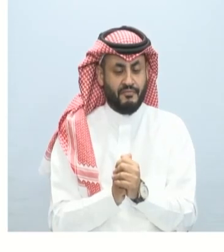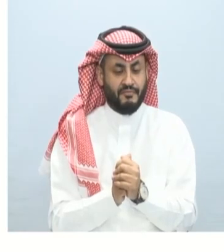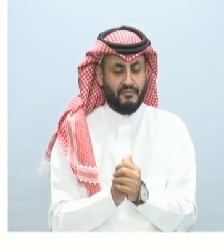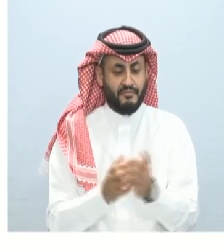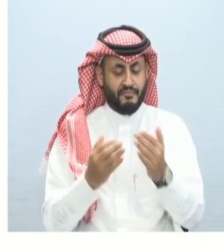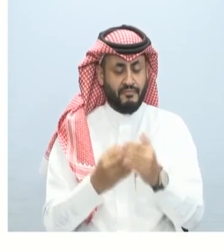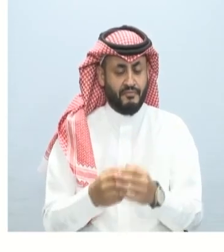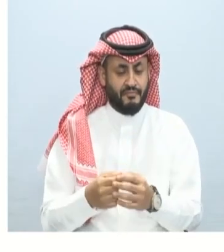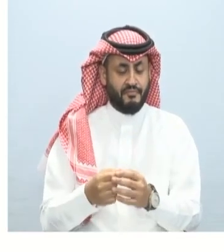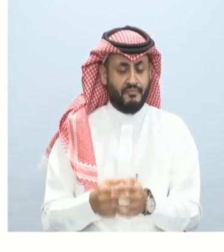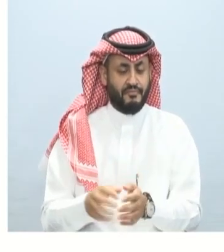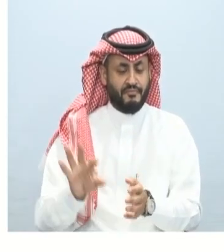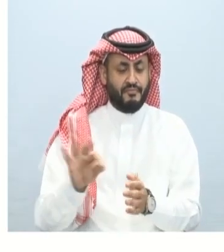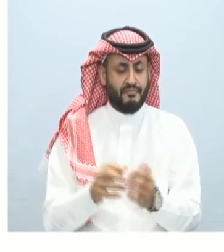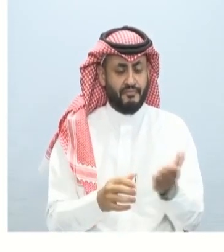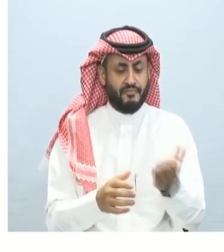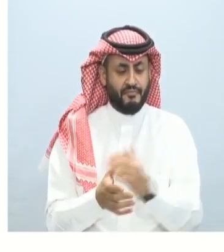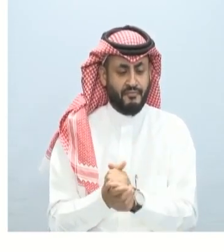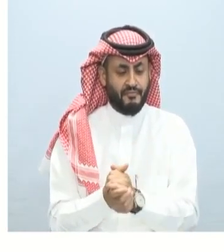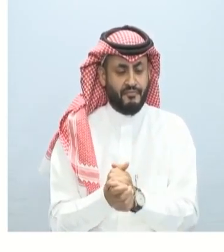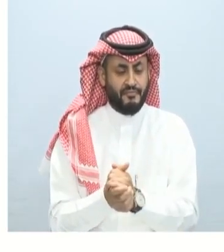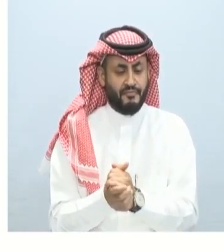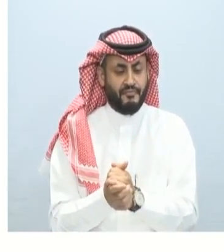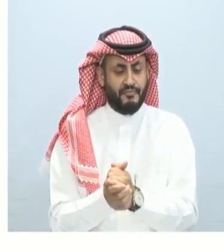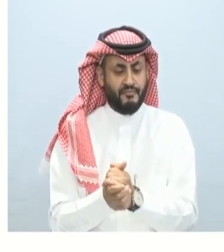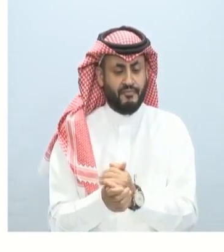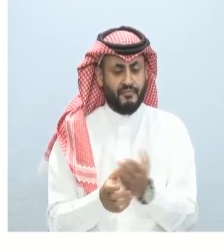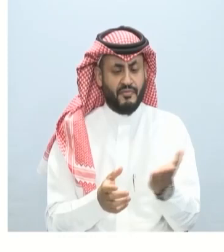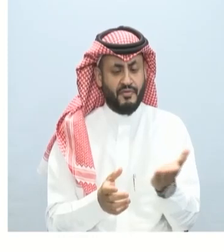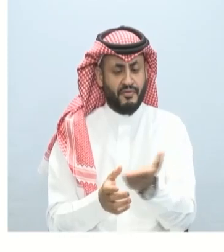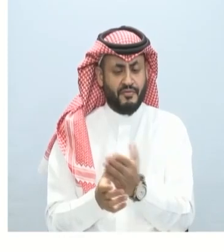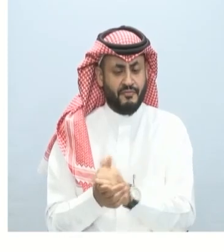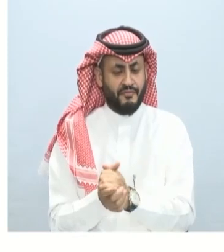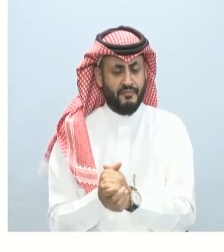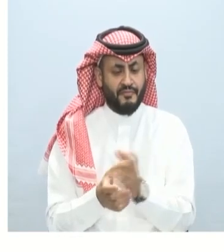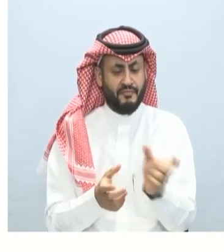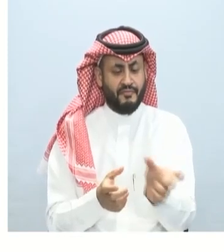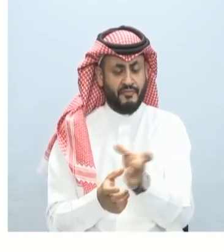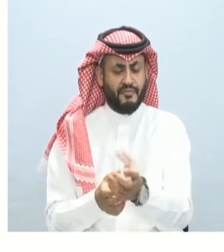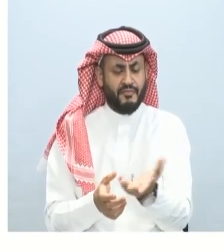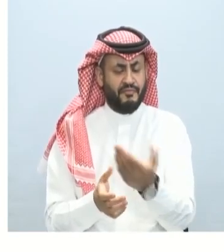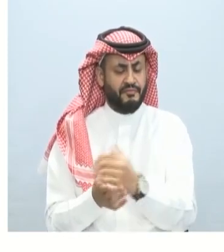Some words in the English language like conflict and suspect are blank verbs,